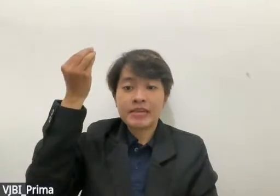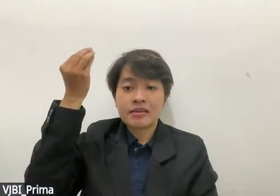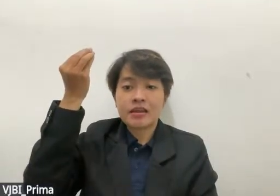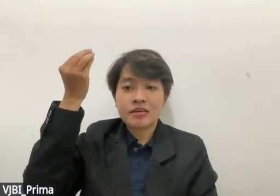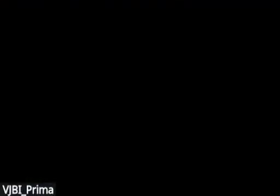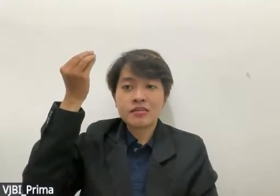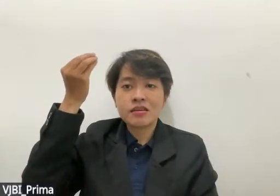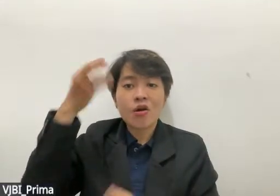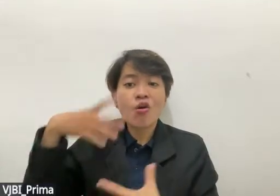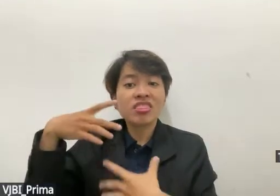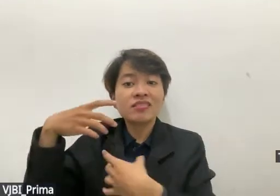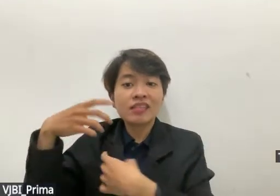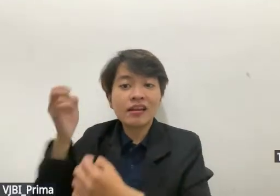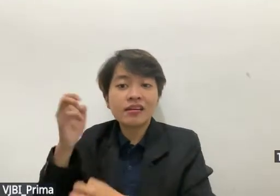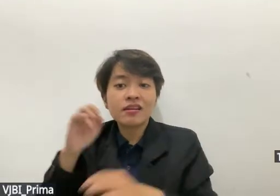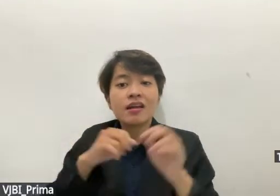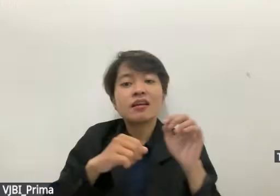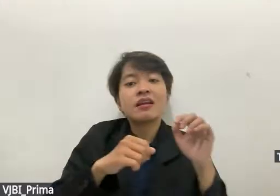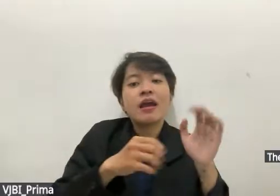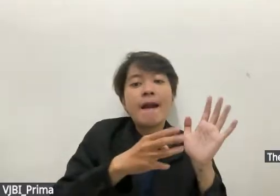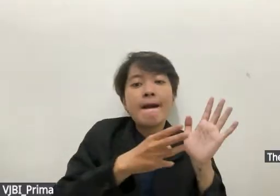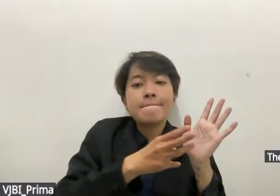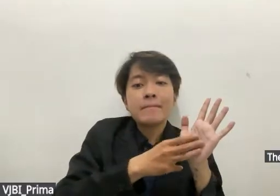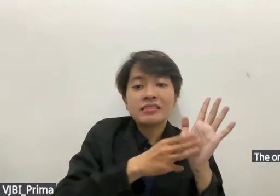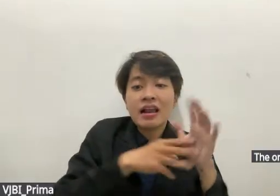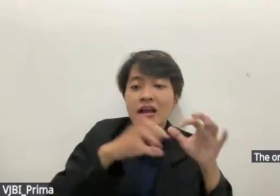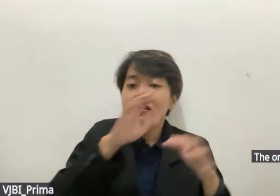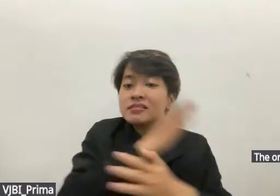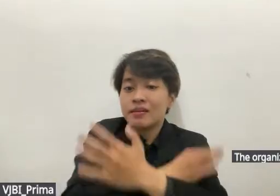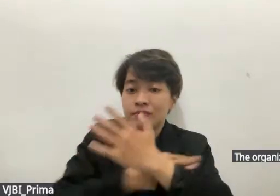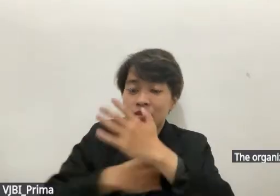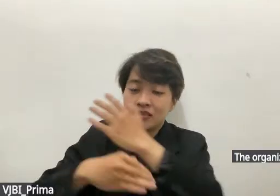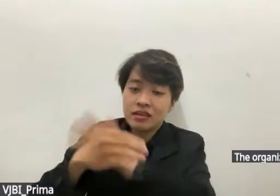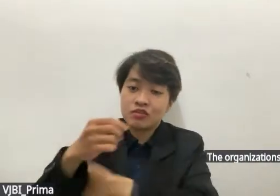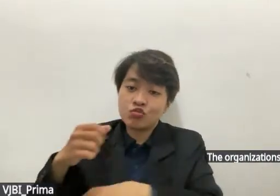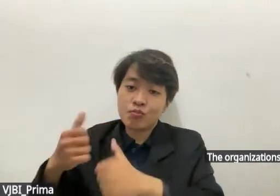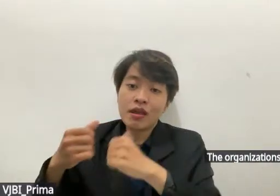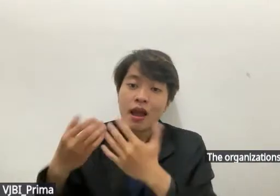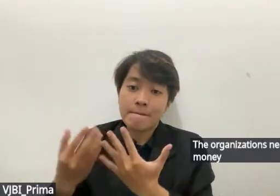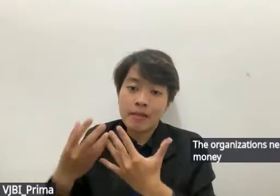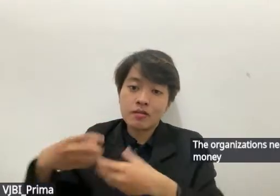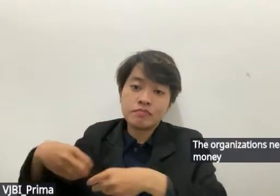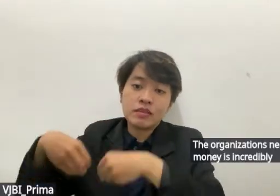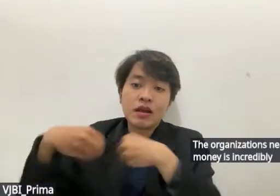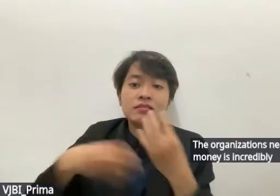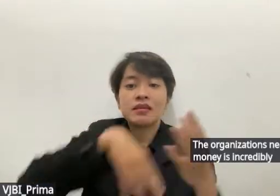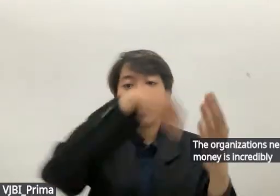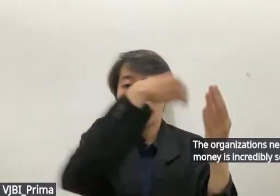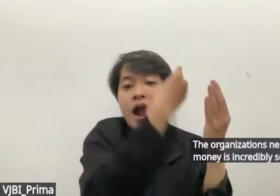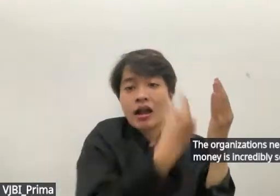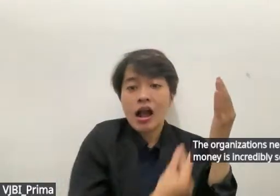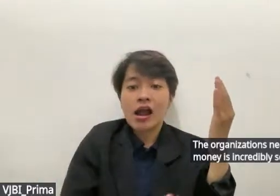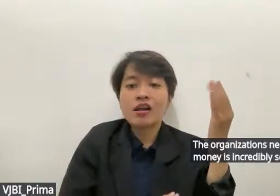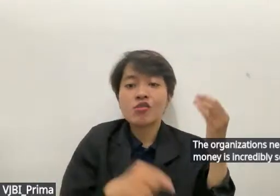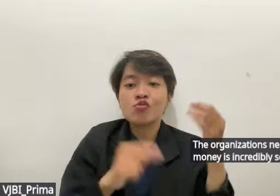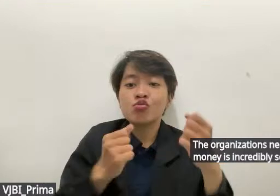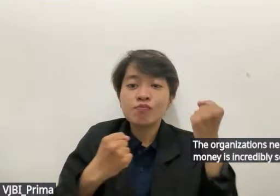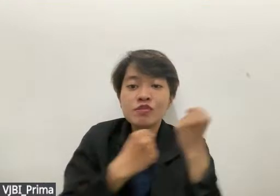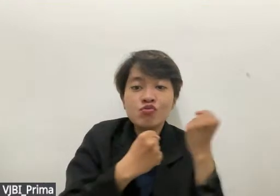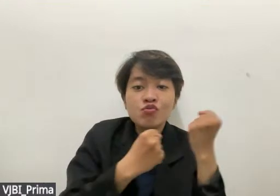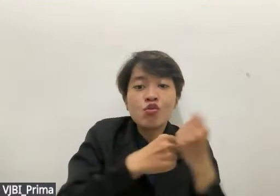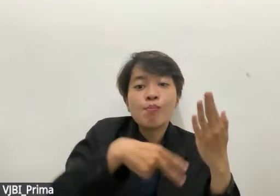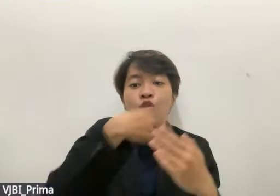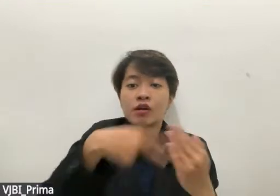to network and either pool their money, and I know money is incredibly scarce, so difficult to